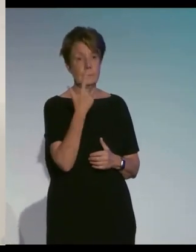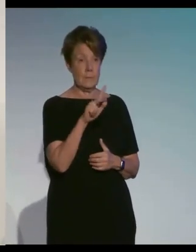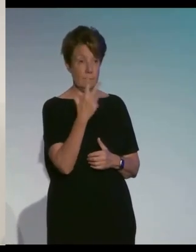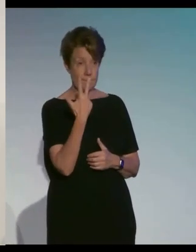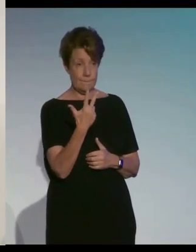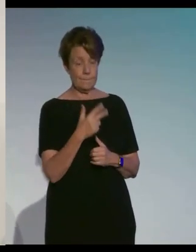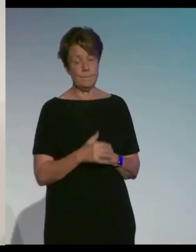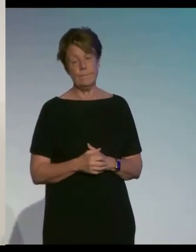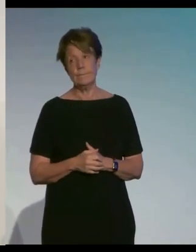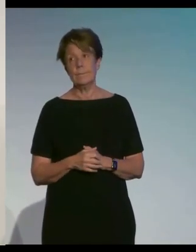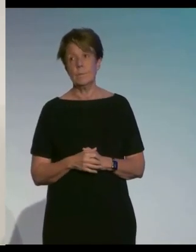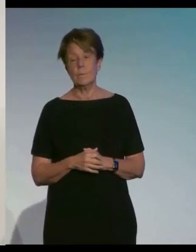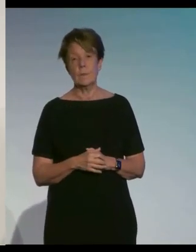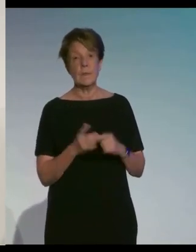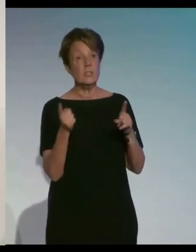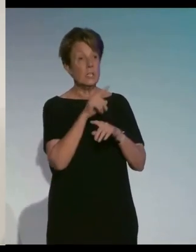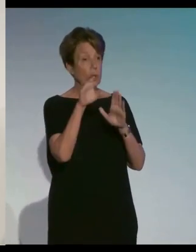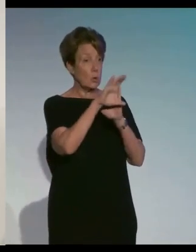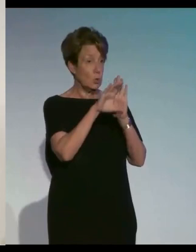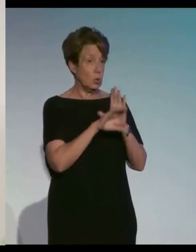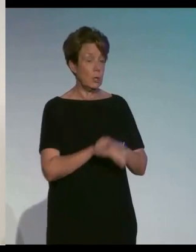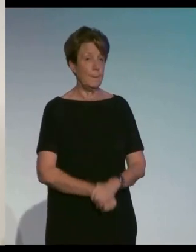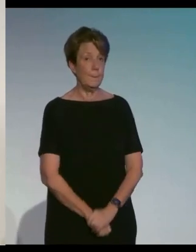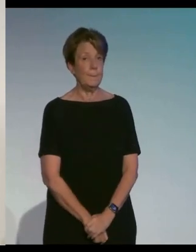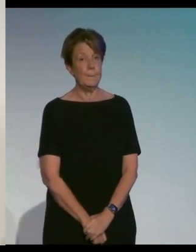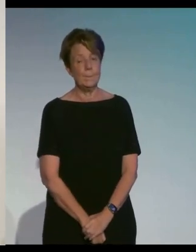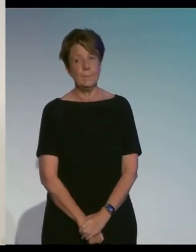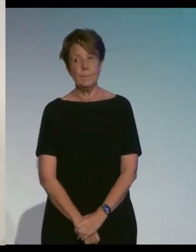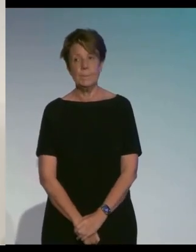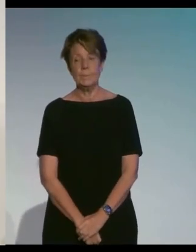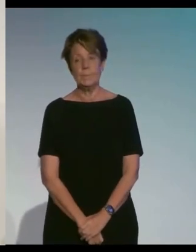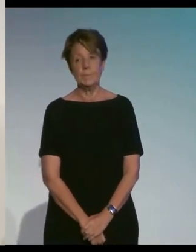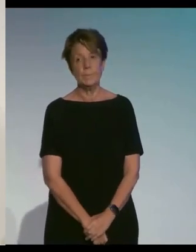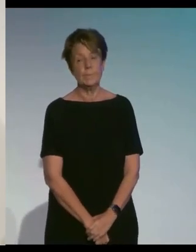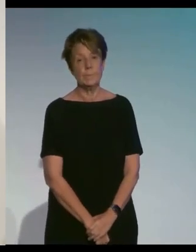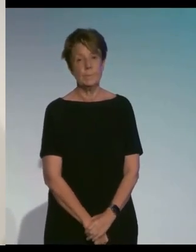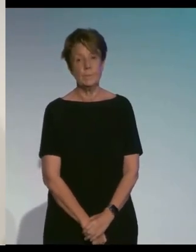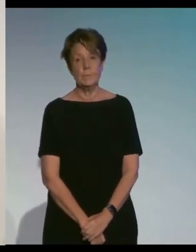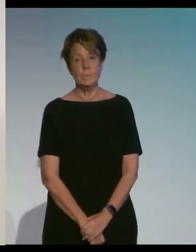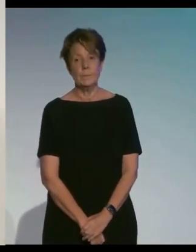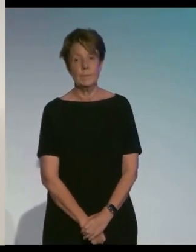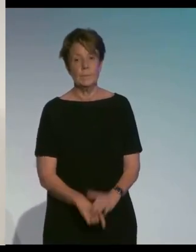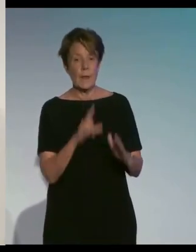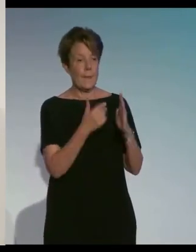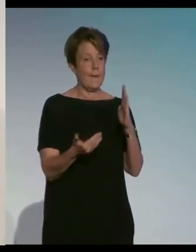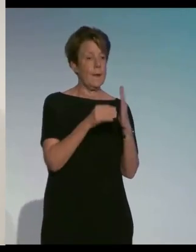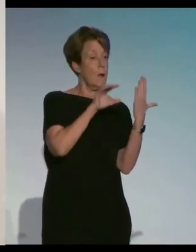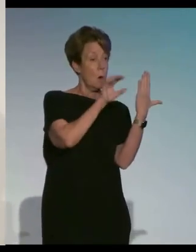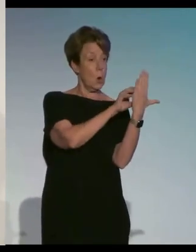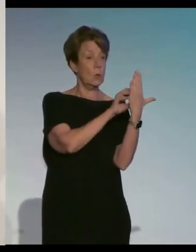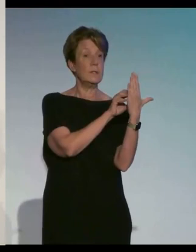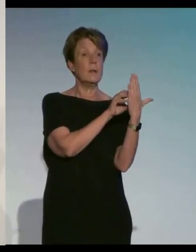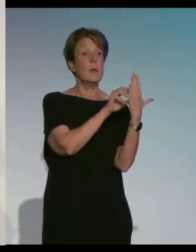1978, they changed the constitution and said, basically, they put in a savings law clause,